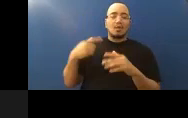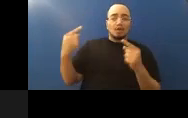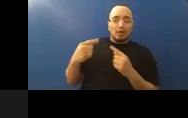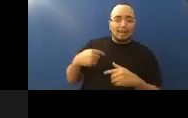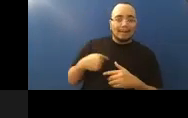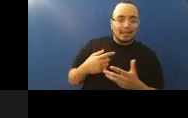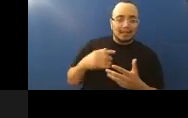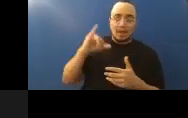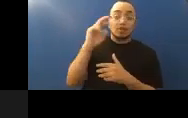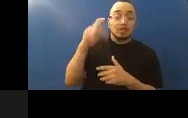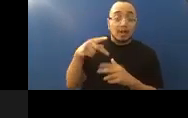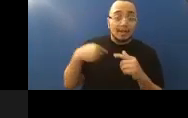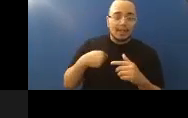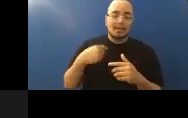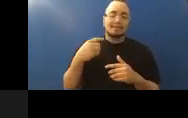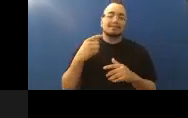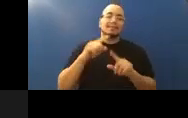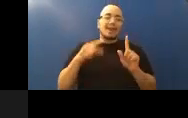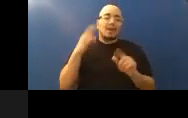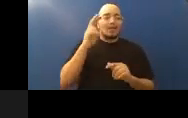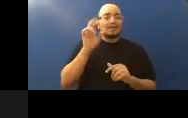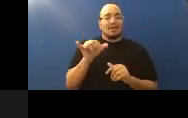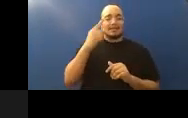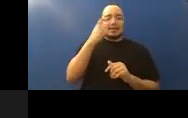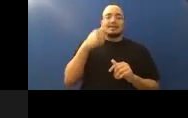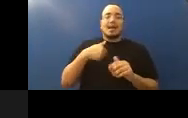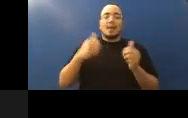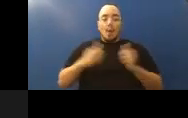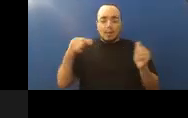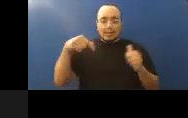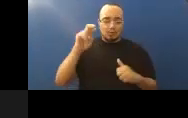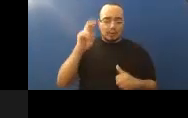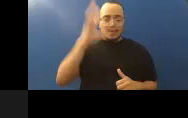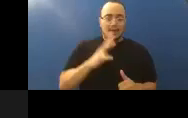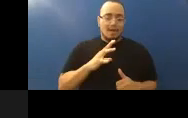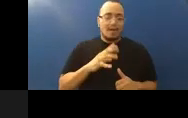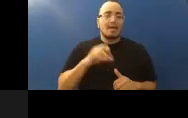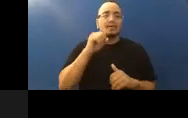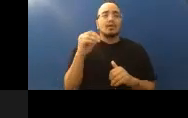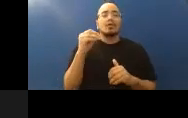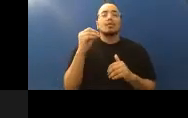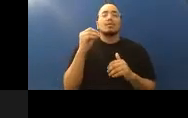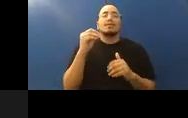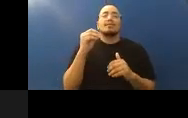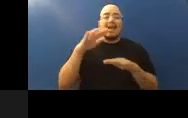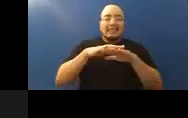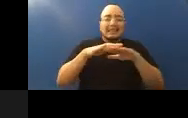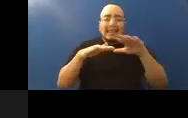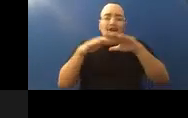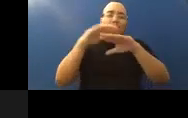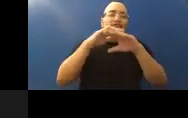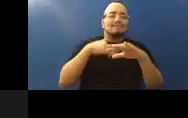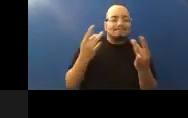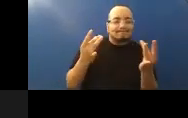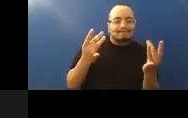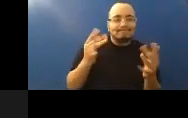man. I think being aware of all of those nuances is what led me to like to think